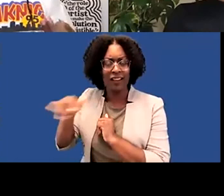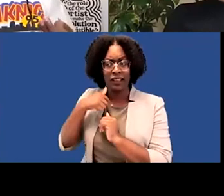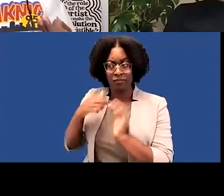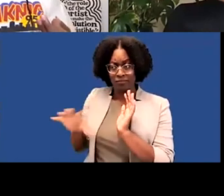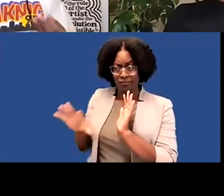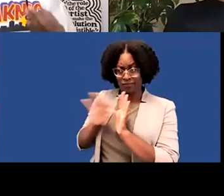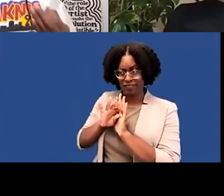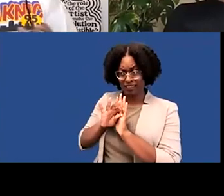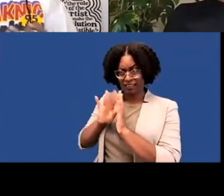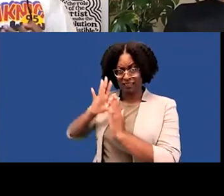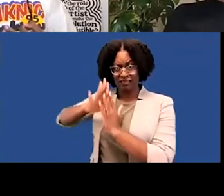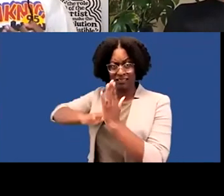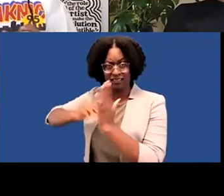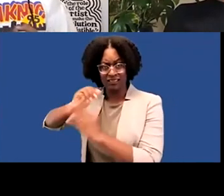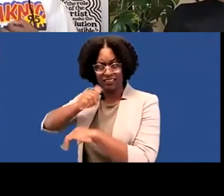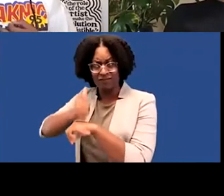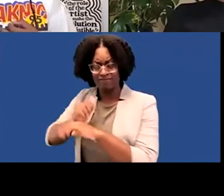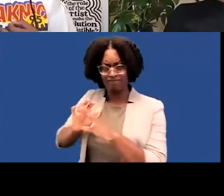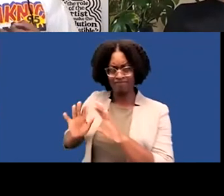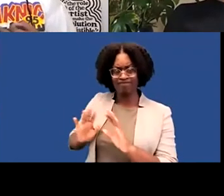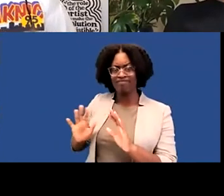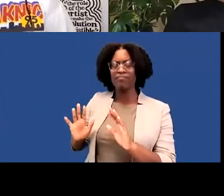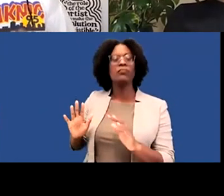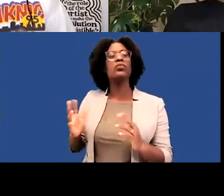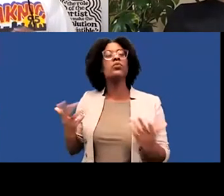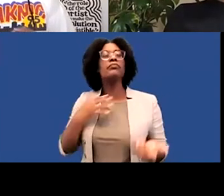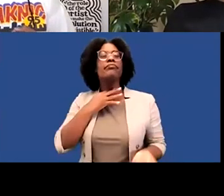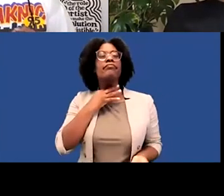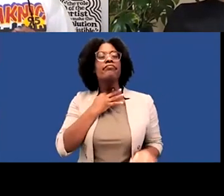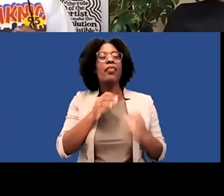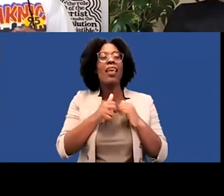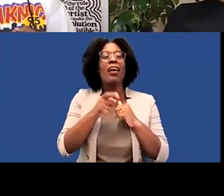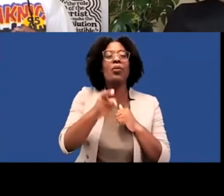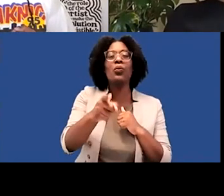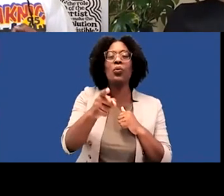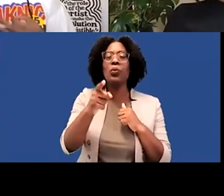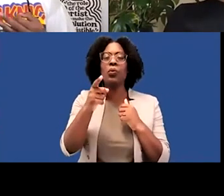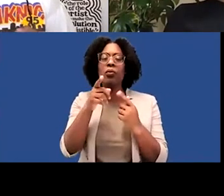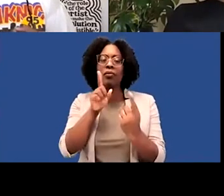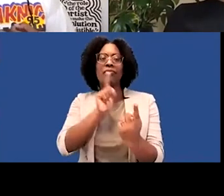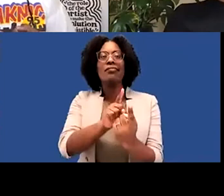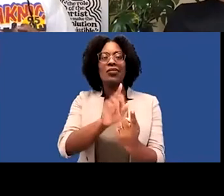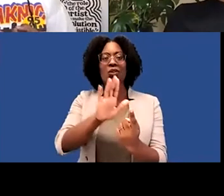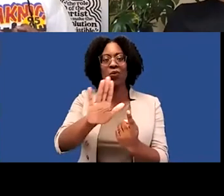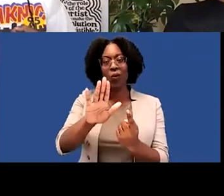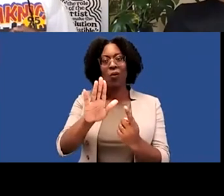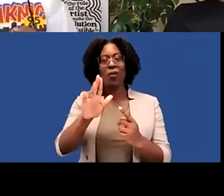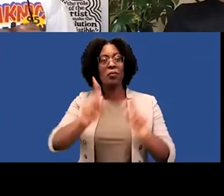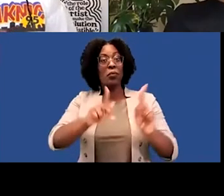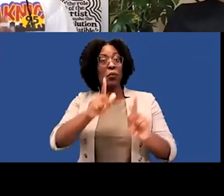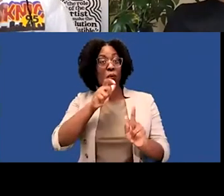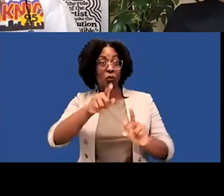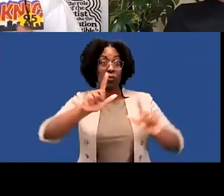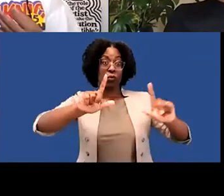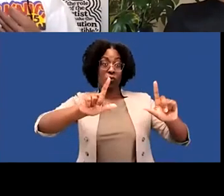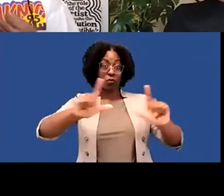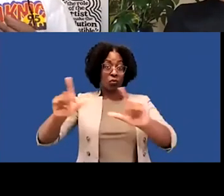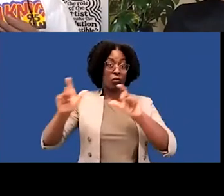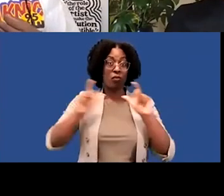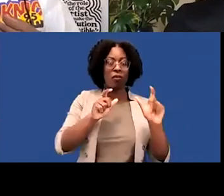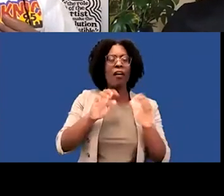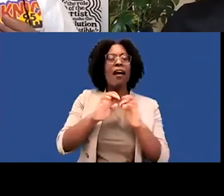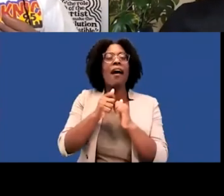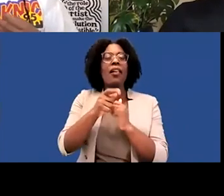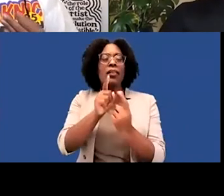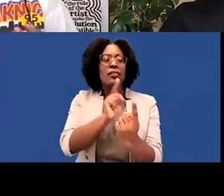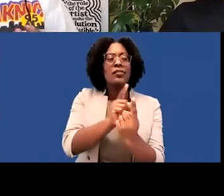global level, what does it mean to encounter with your subjects? How do you approach that conversation, that dialogue? And then maybe some of what happens on the